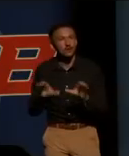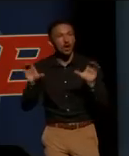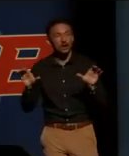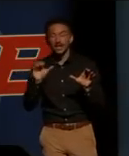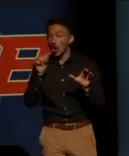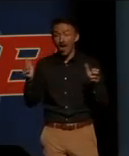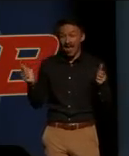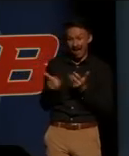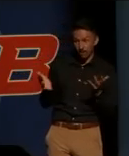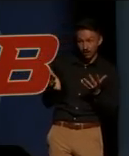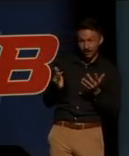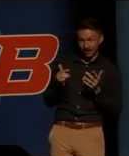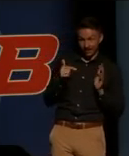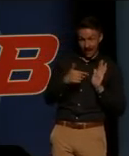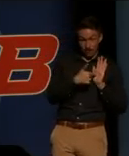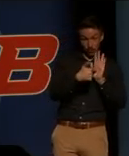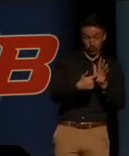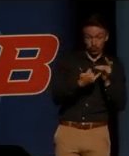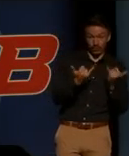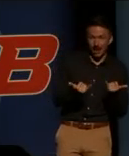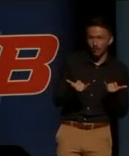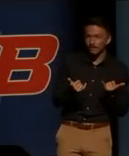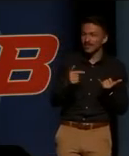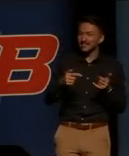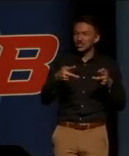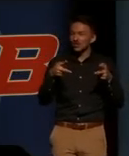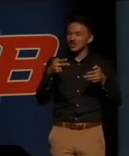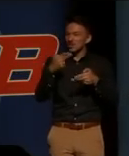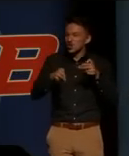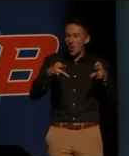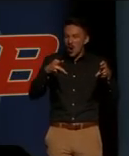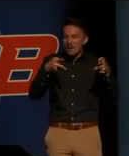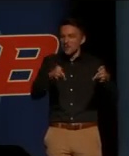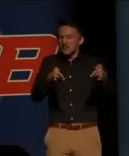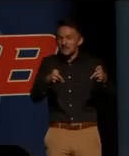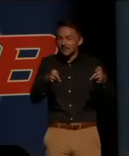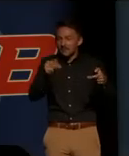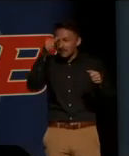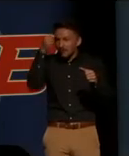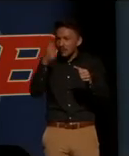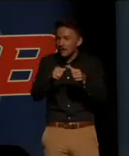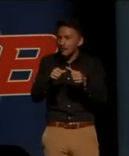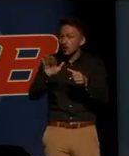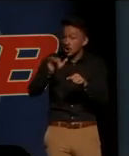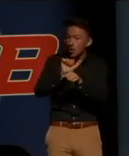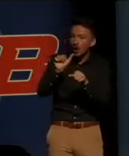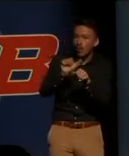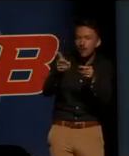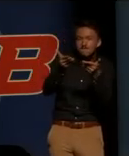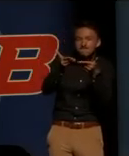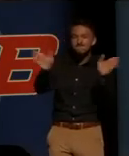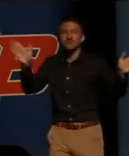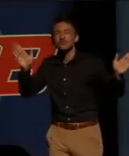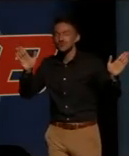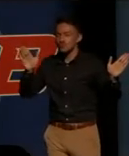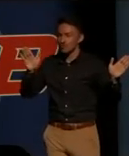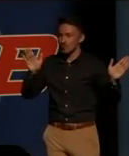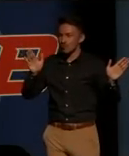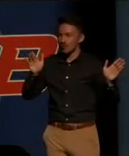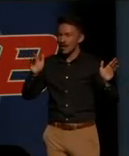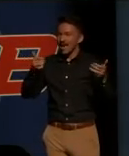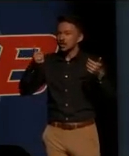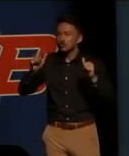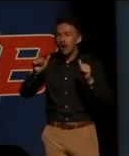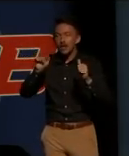It's just a sampling. Please, look for your work. We tried at one point to